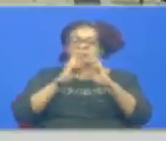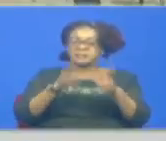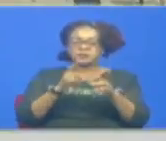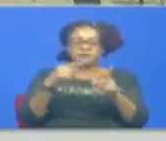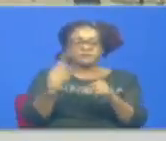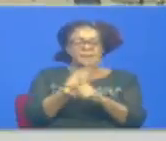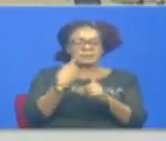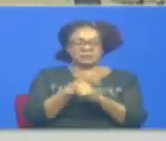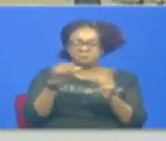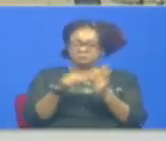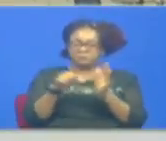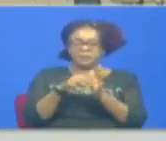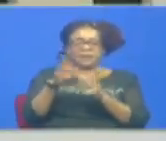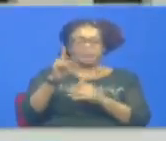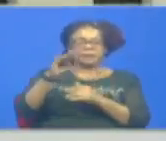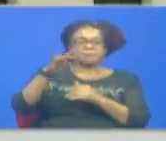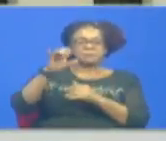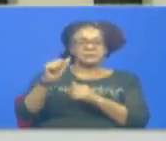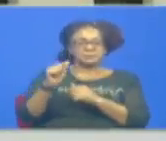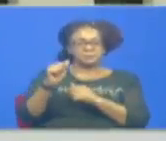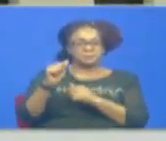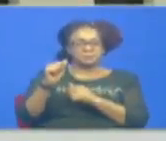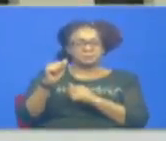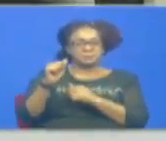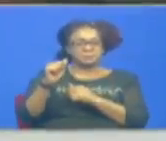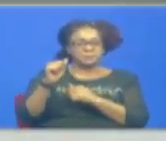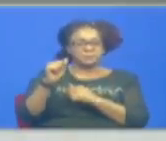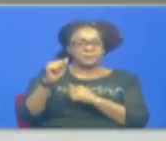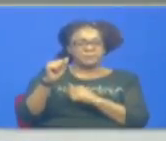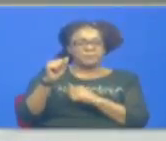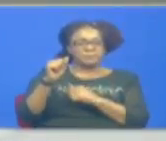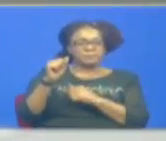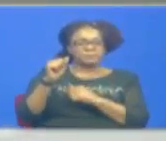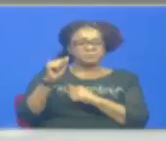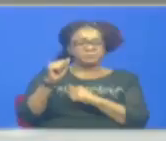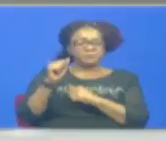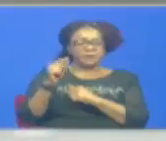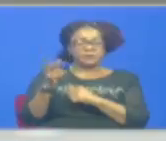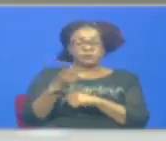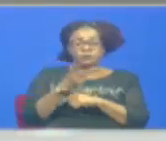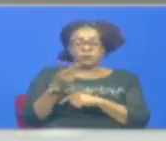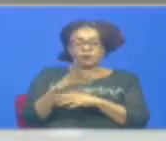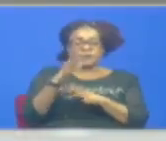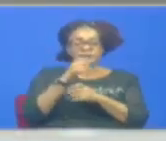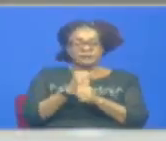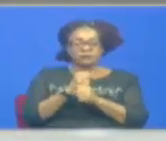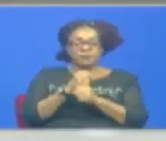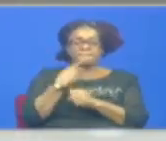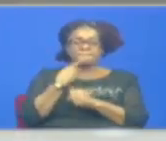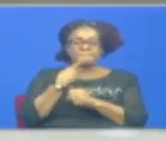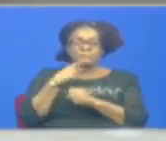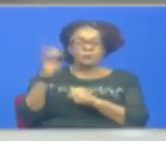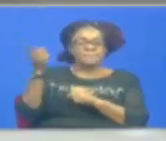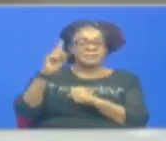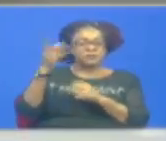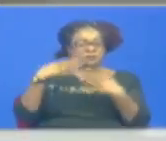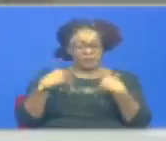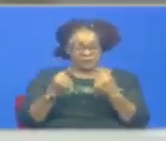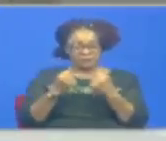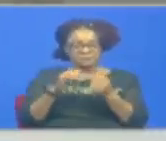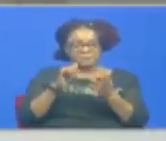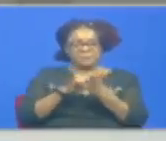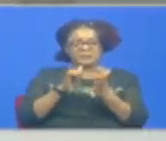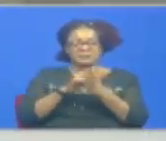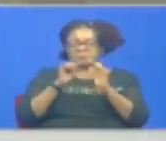at Kenya Medical Supplies Authority, Kemsa. The two organizations have indicated to the Ministry of Health that they may